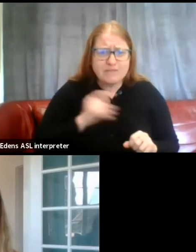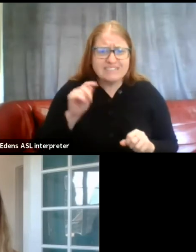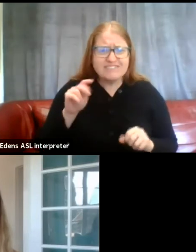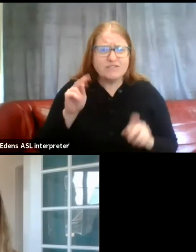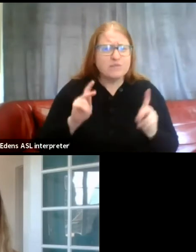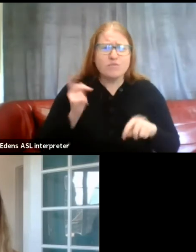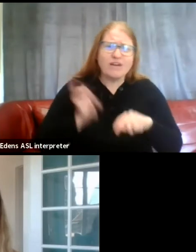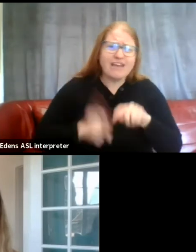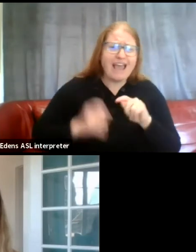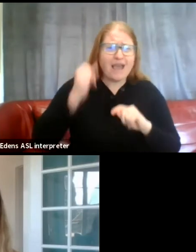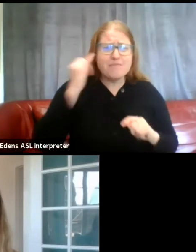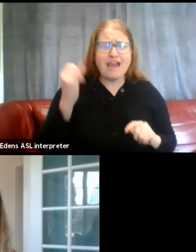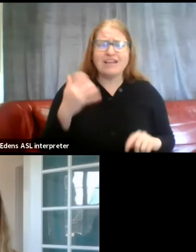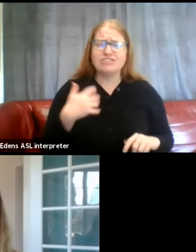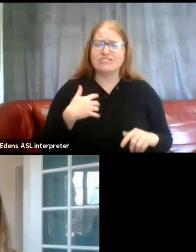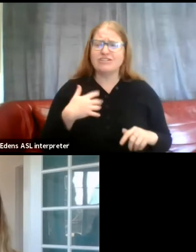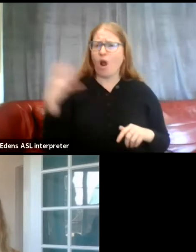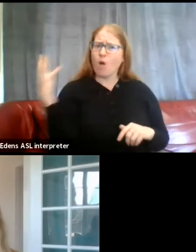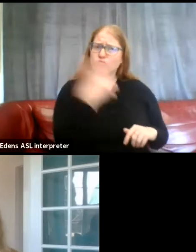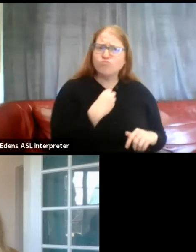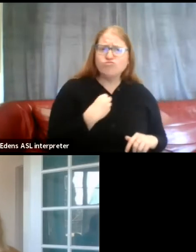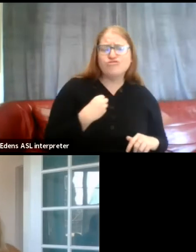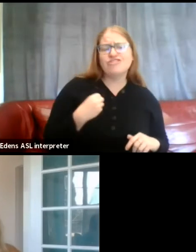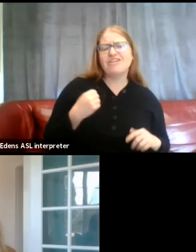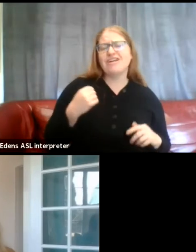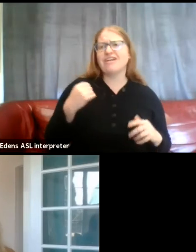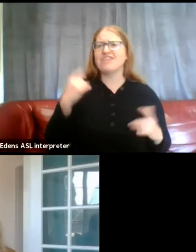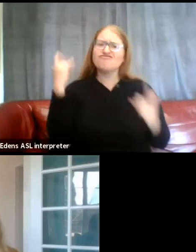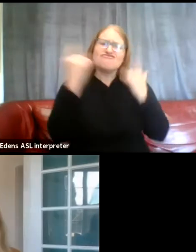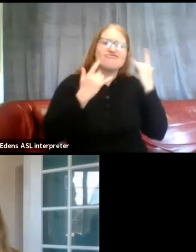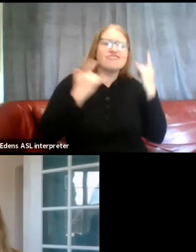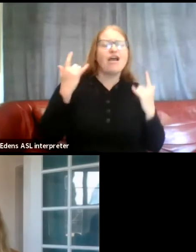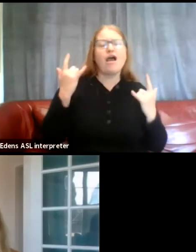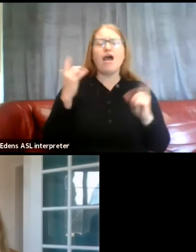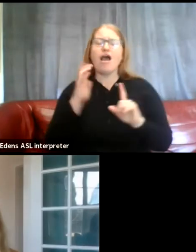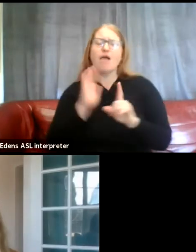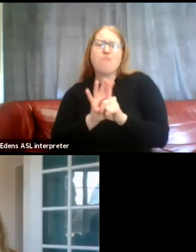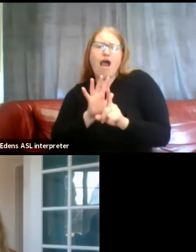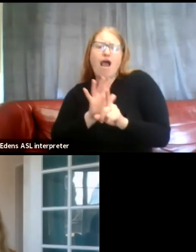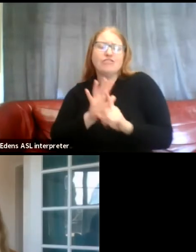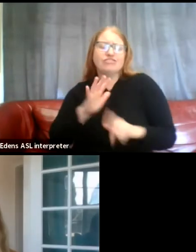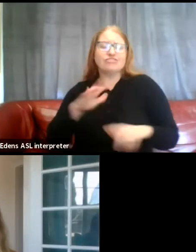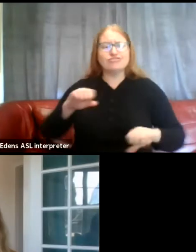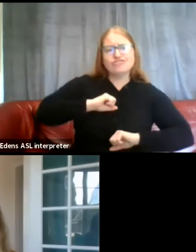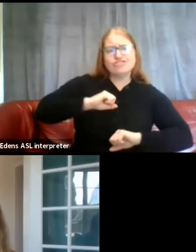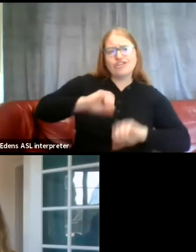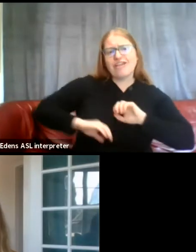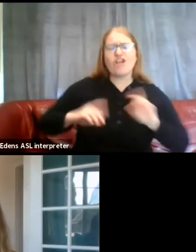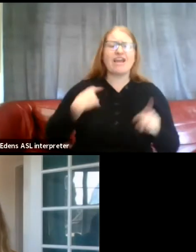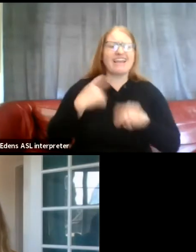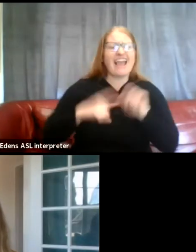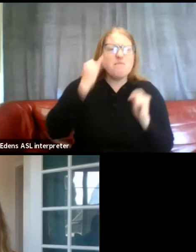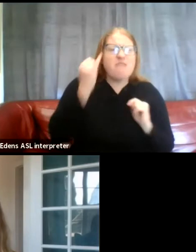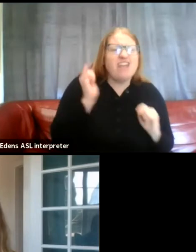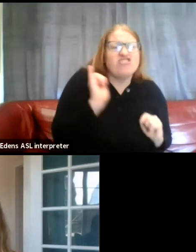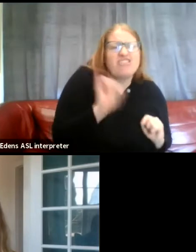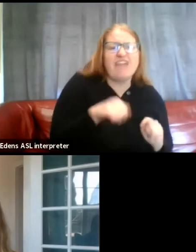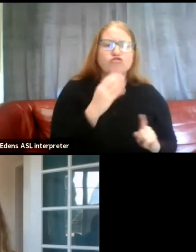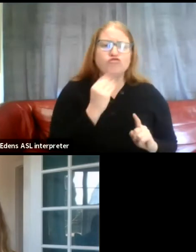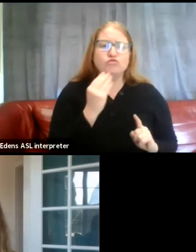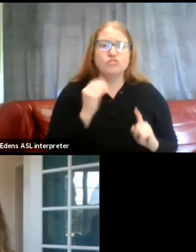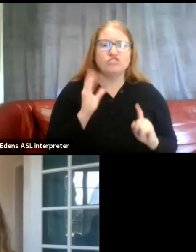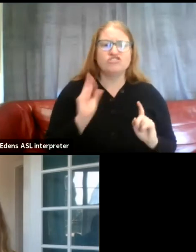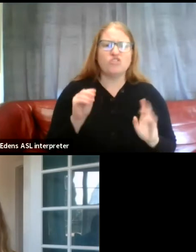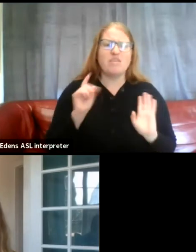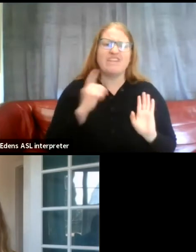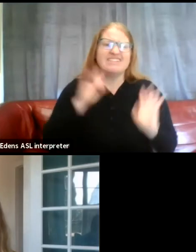hot, vain, popular cheerleader girl as a Jewish character, and they left just enough ambiguity for people to read different ways. And